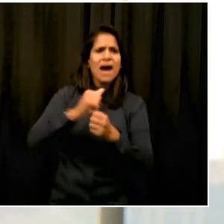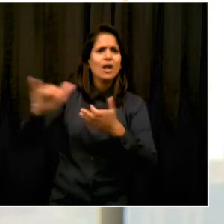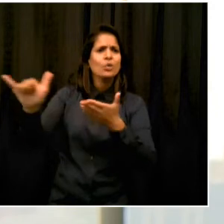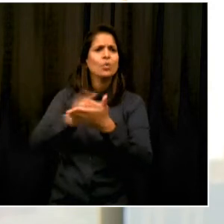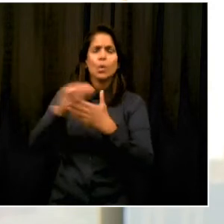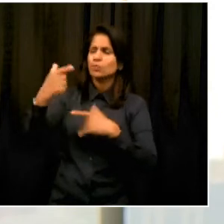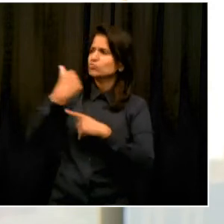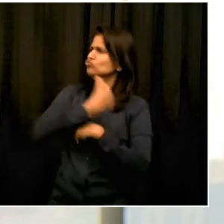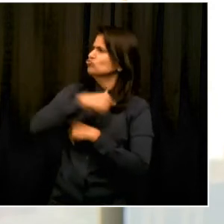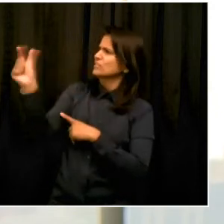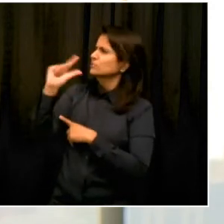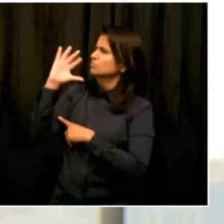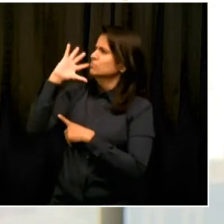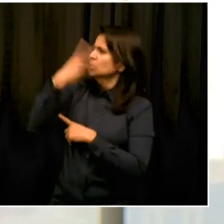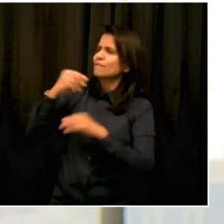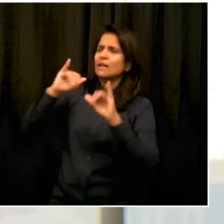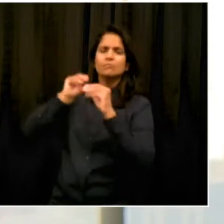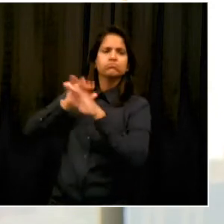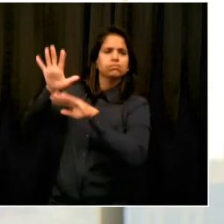model.